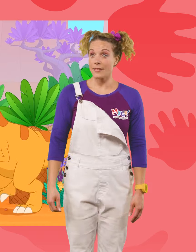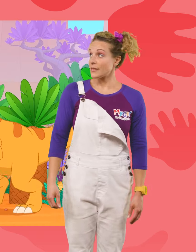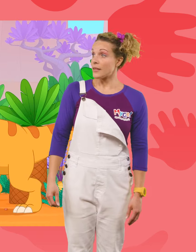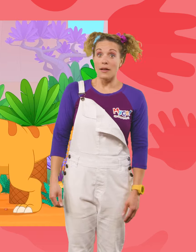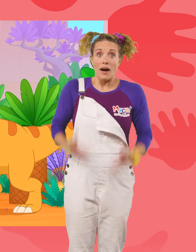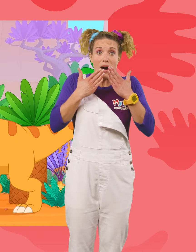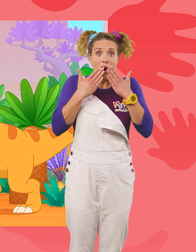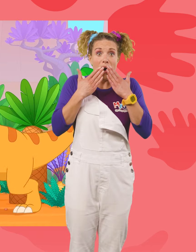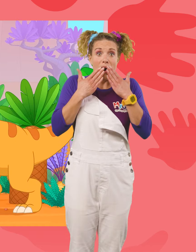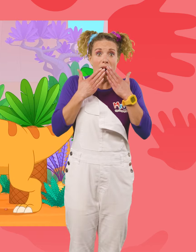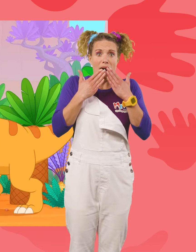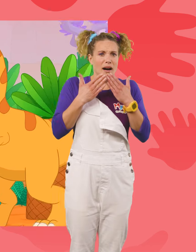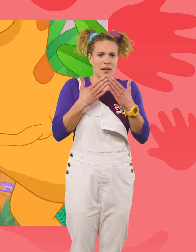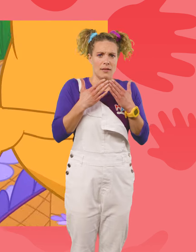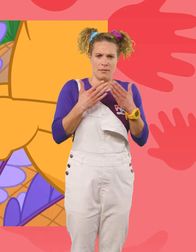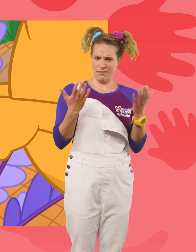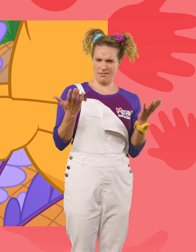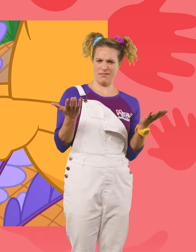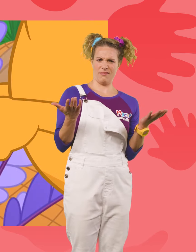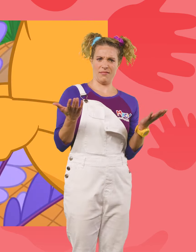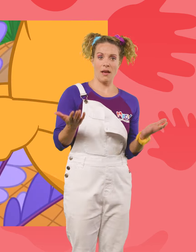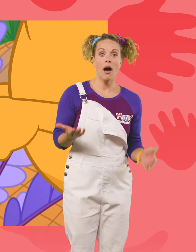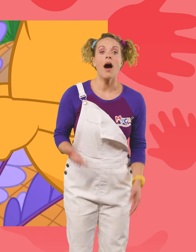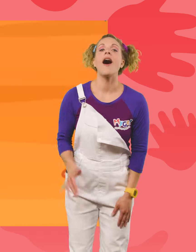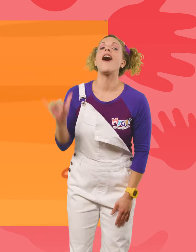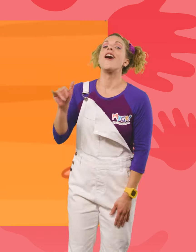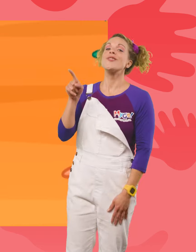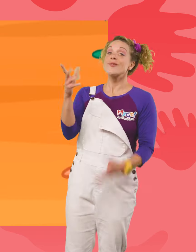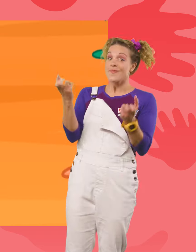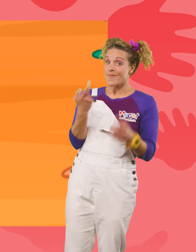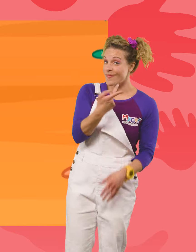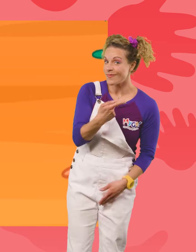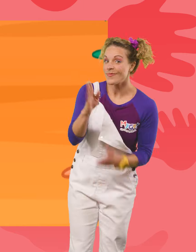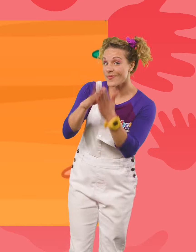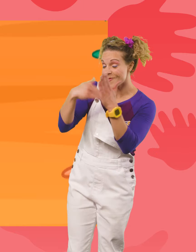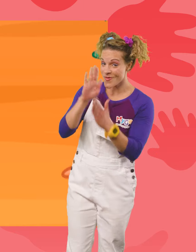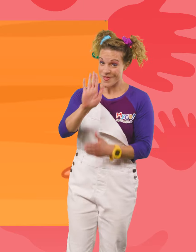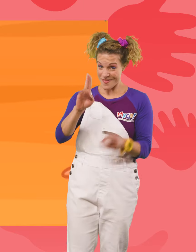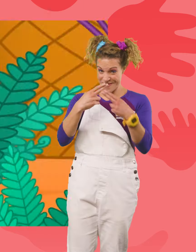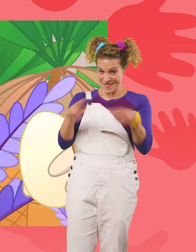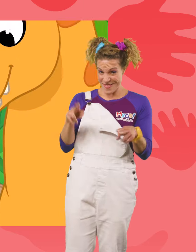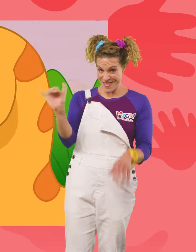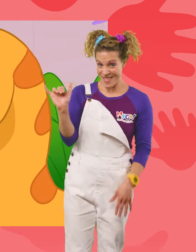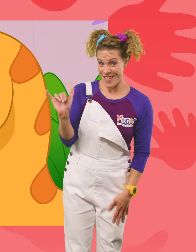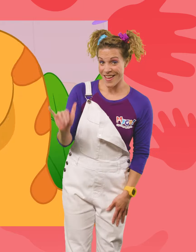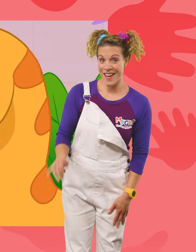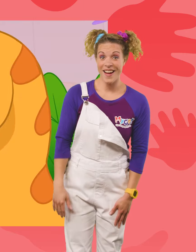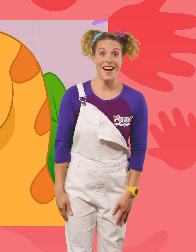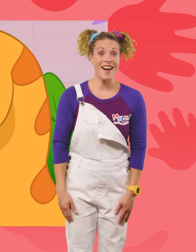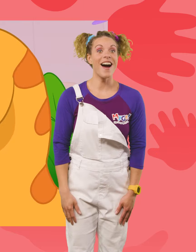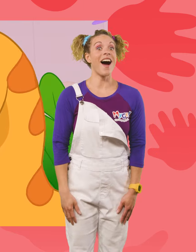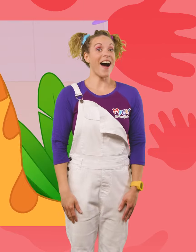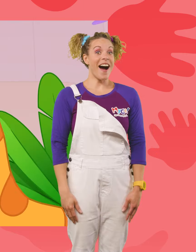Oh, no! Huh? Oh, do you want us to paint your egg as well?